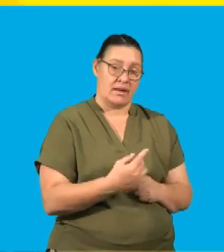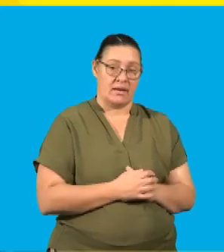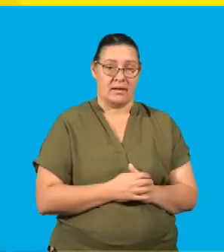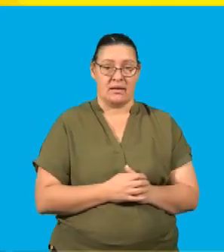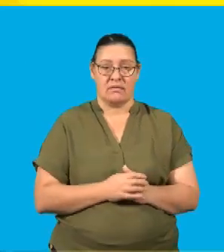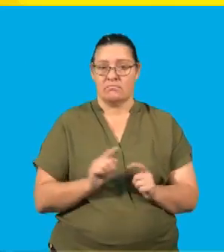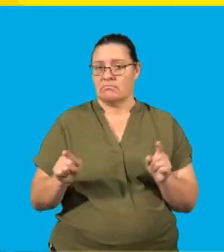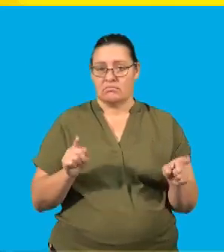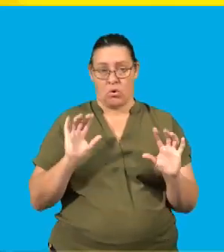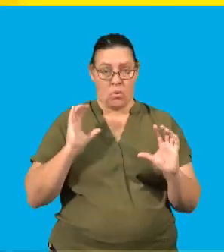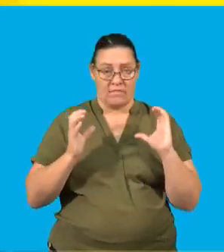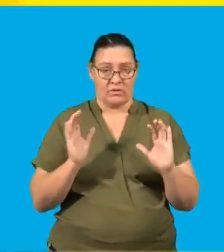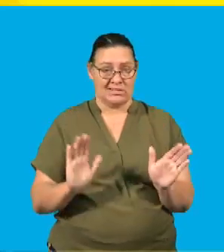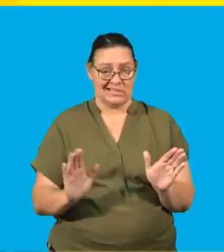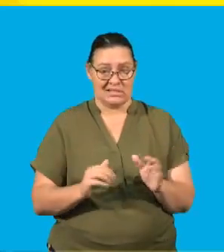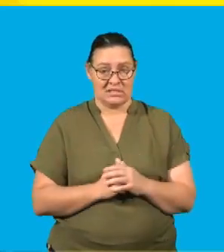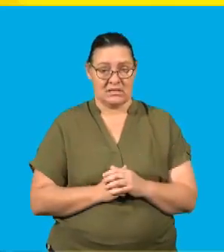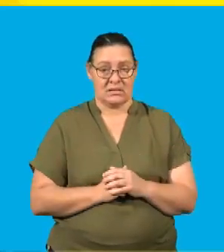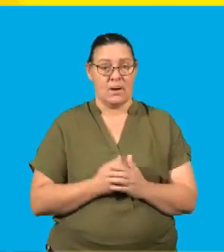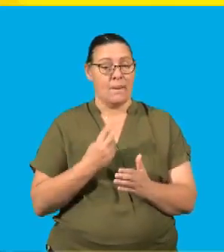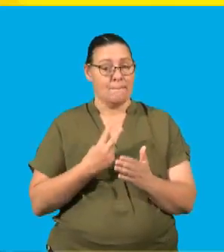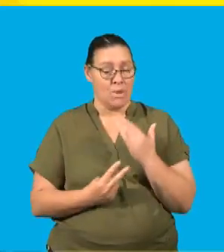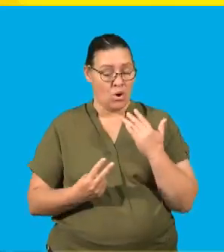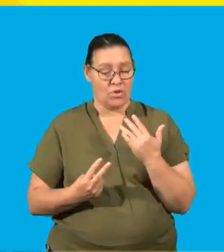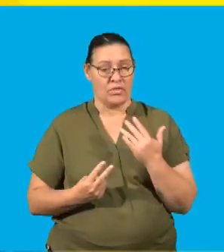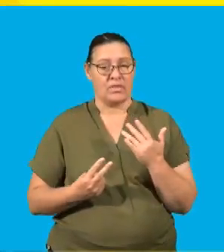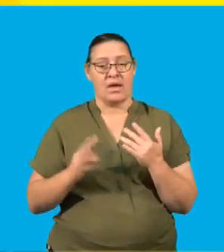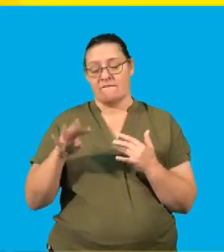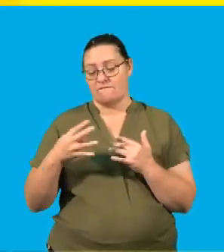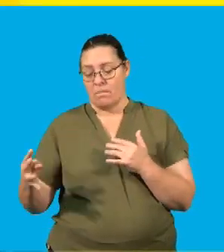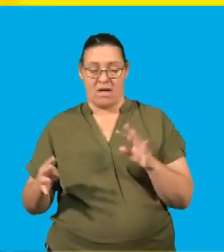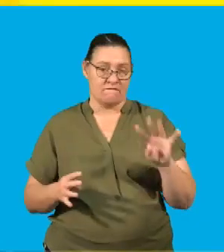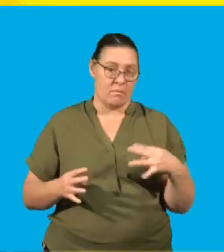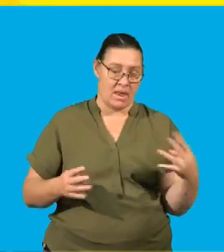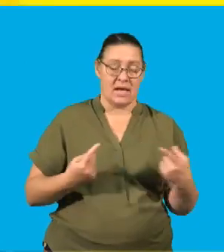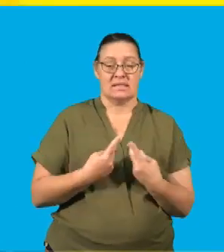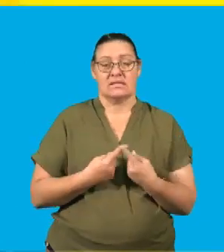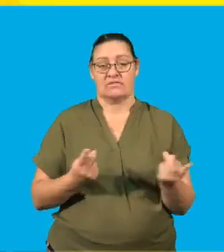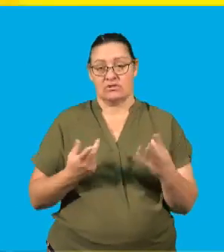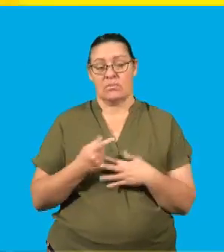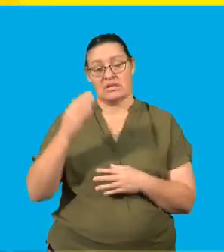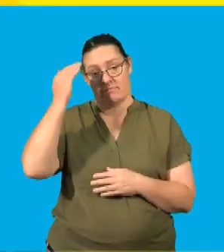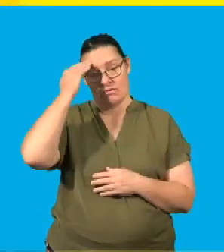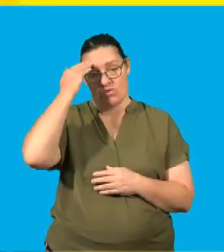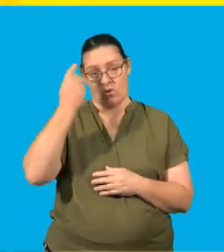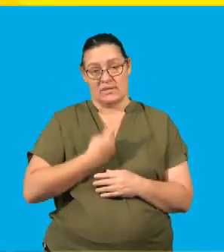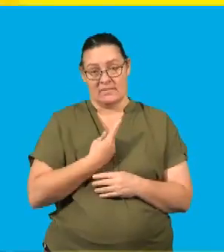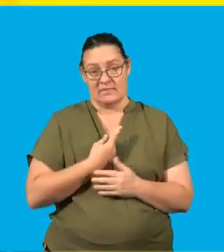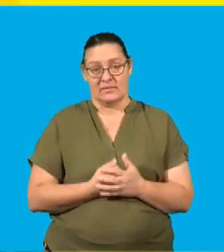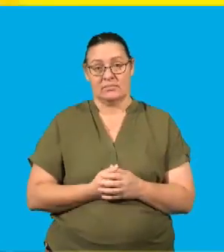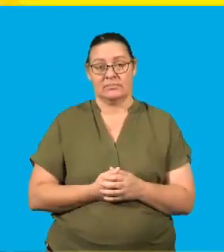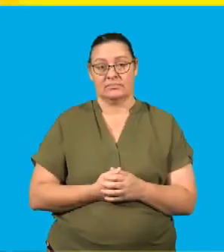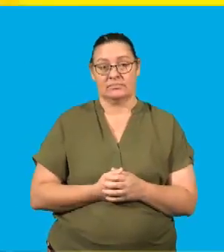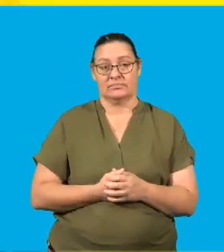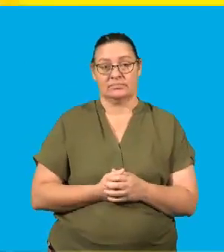quartile 1. Do not confuse the two. Both of them, they've got different formulas. You are expected to know those formulas